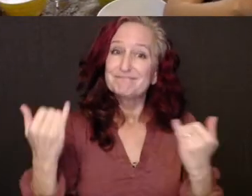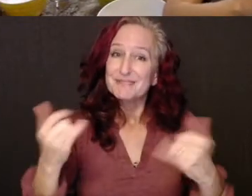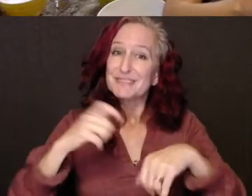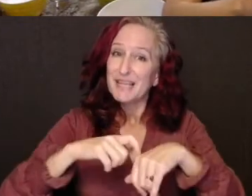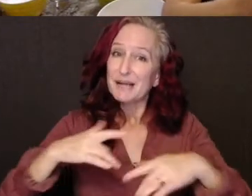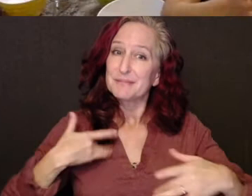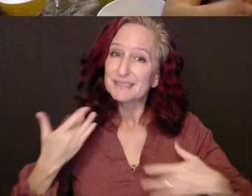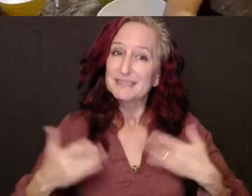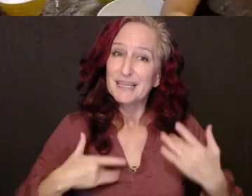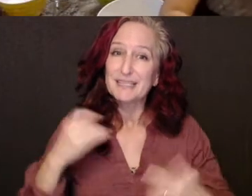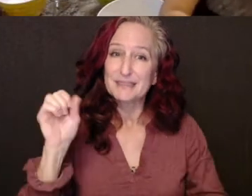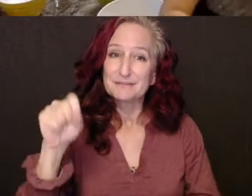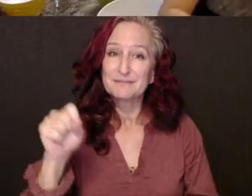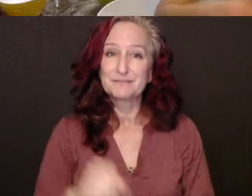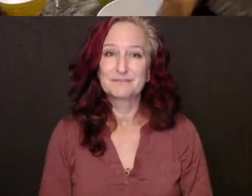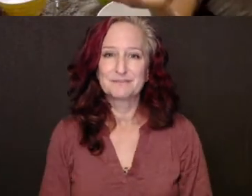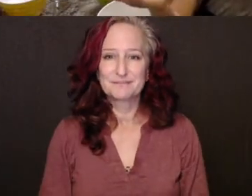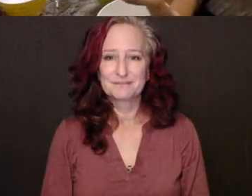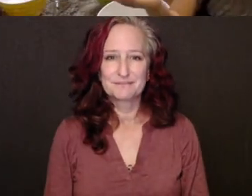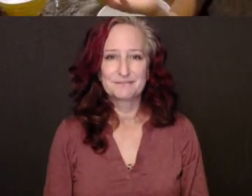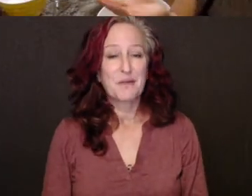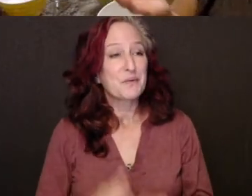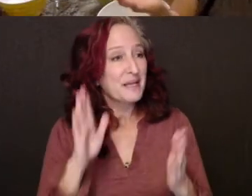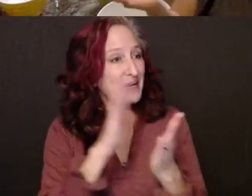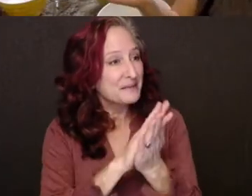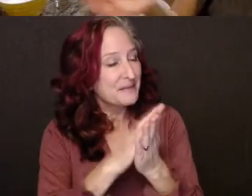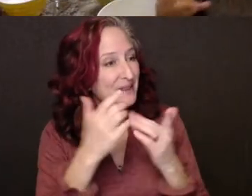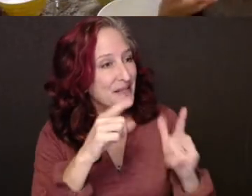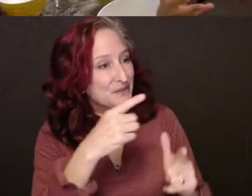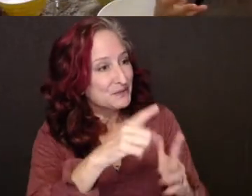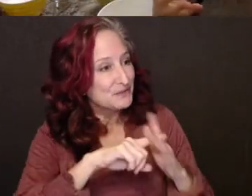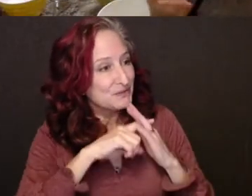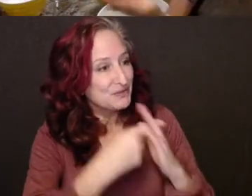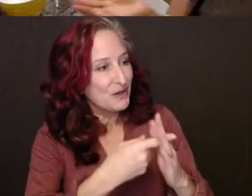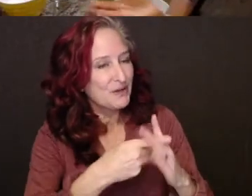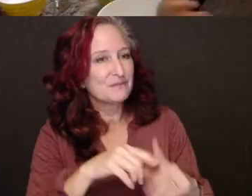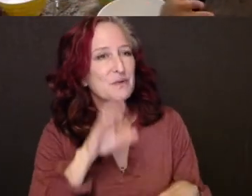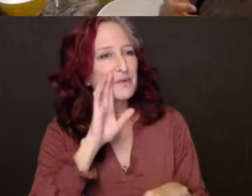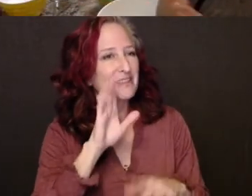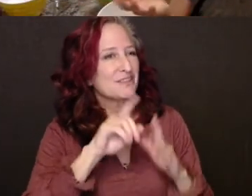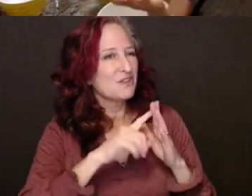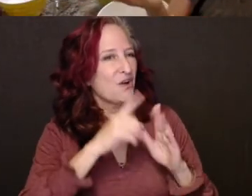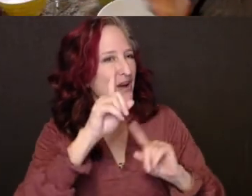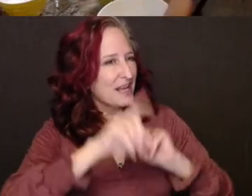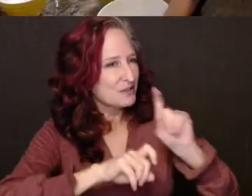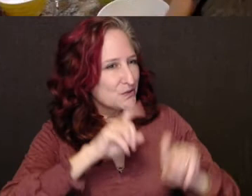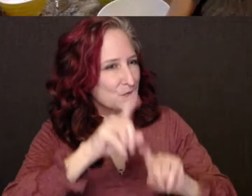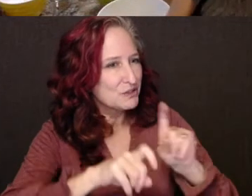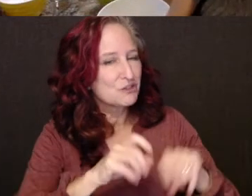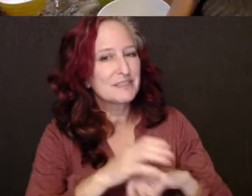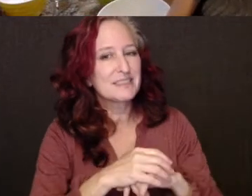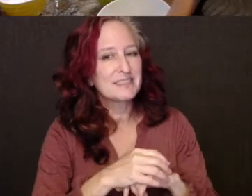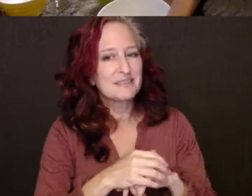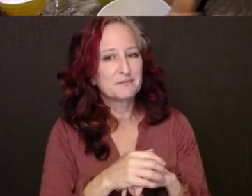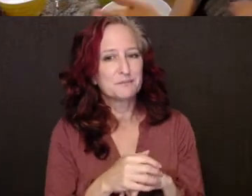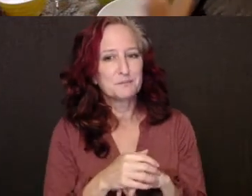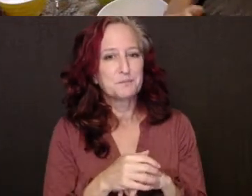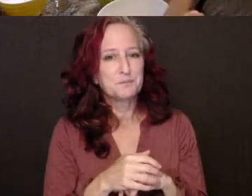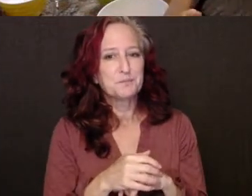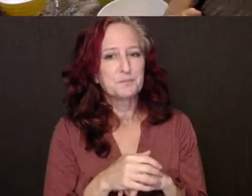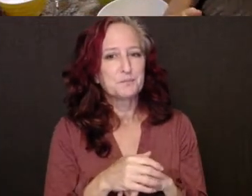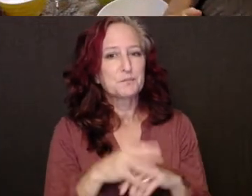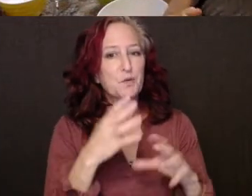coconut milk and other things like aquafaba. That has just come in the past, 2 or 3 years. That